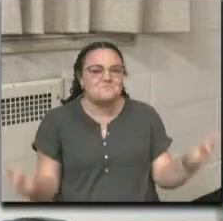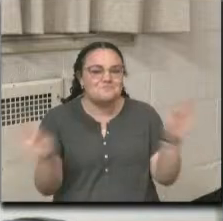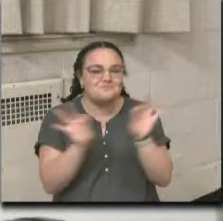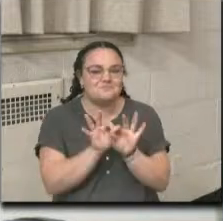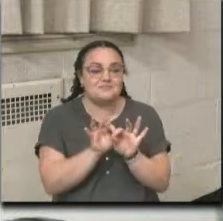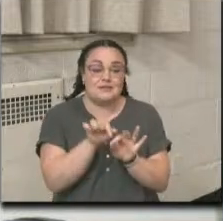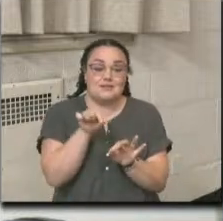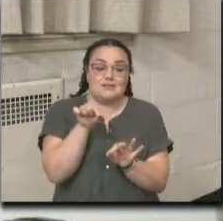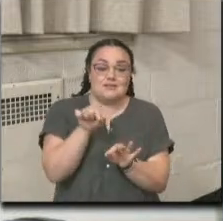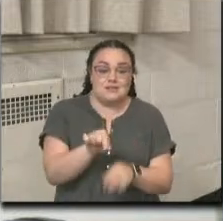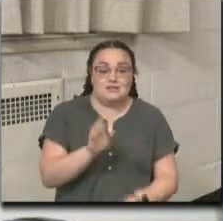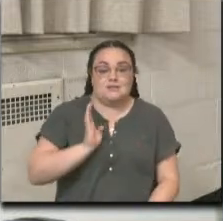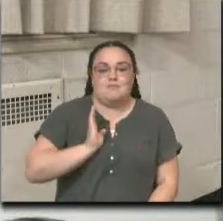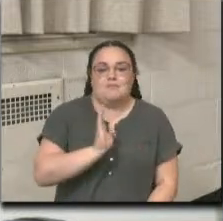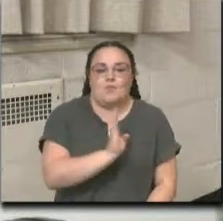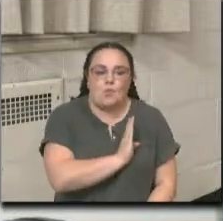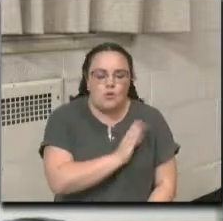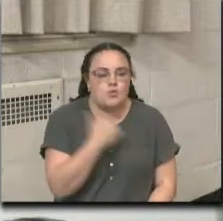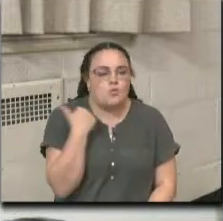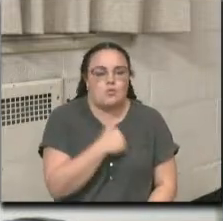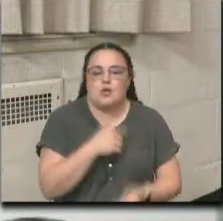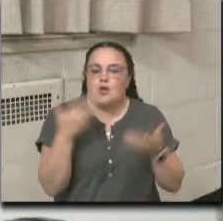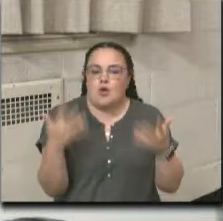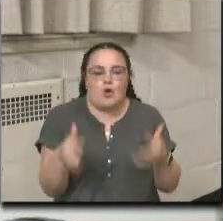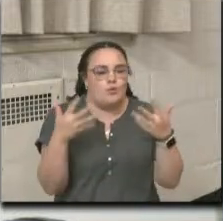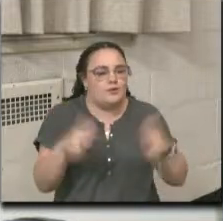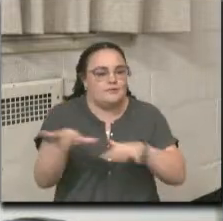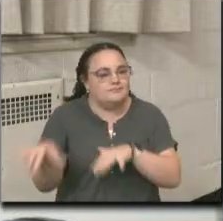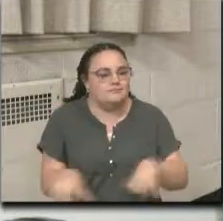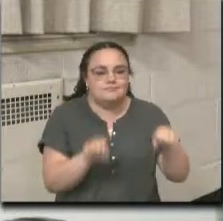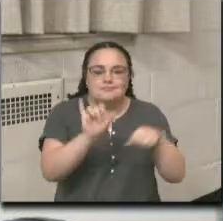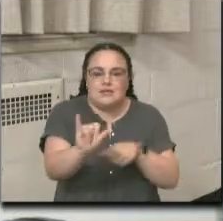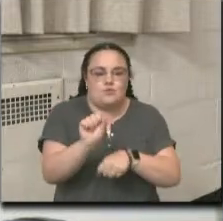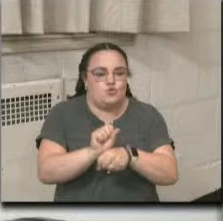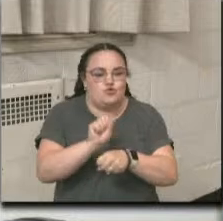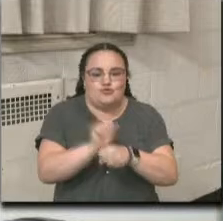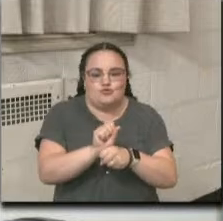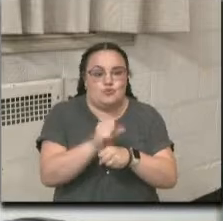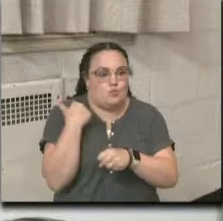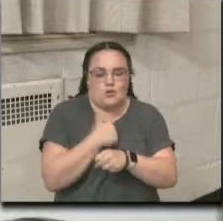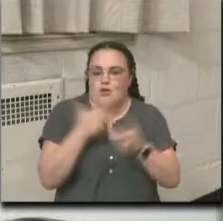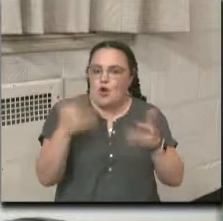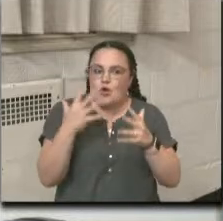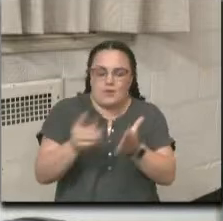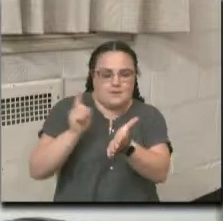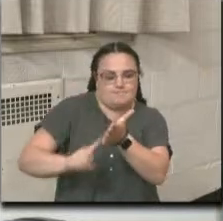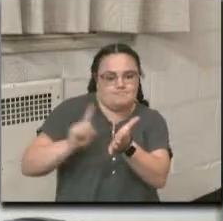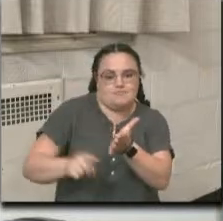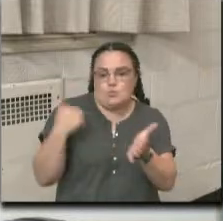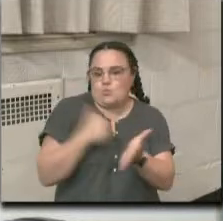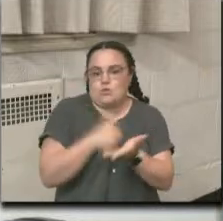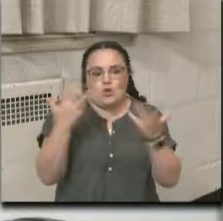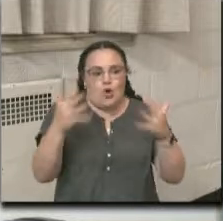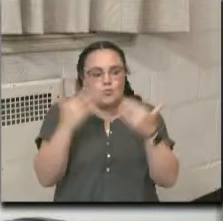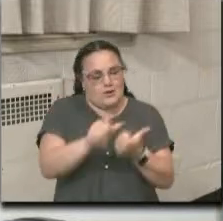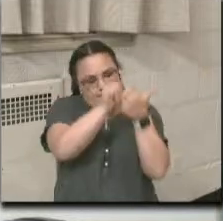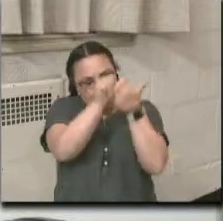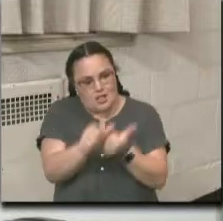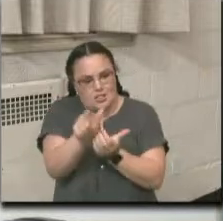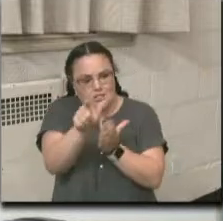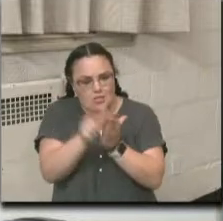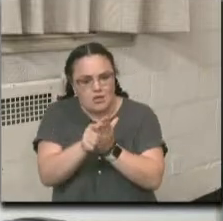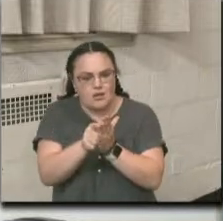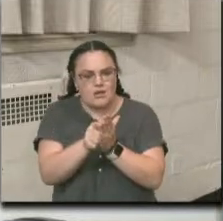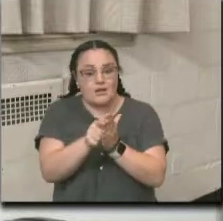this board does this work. And the desire of this county to return to a fully